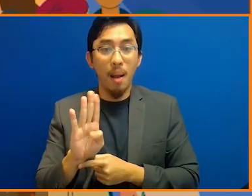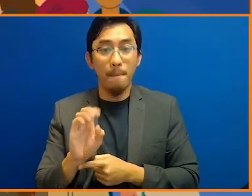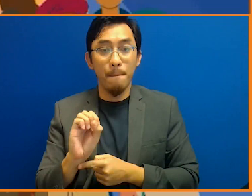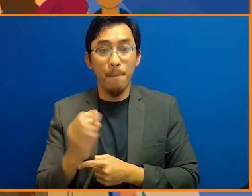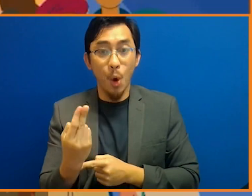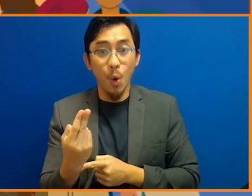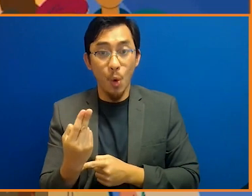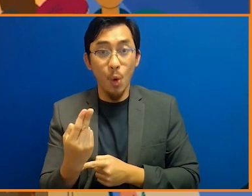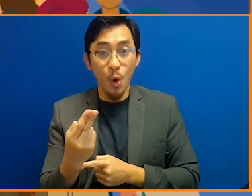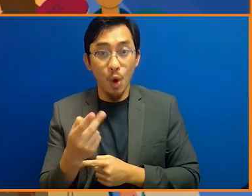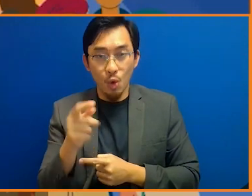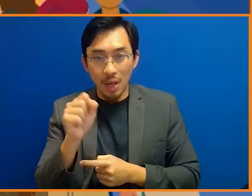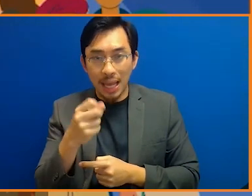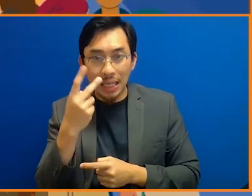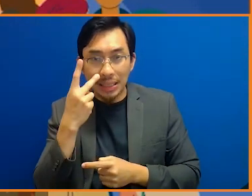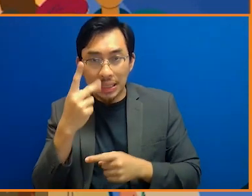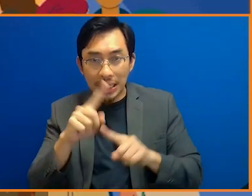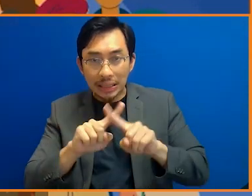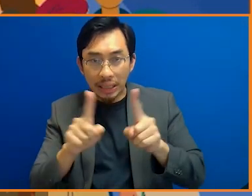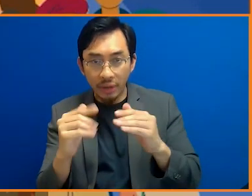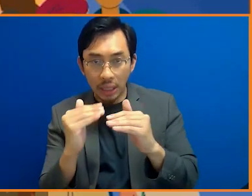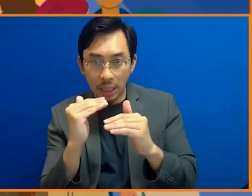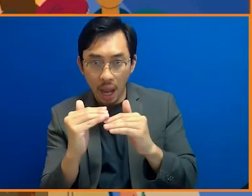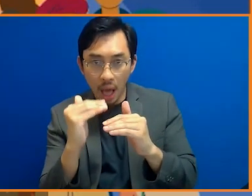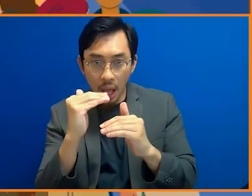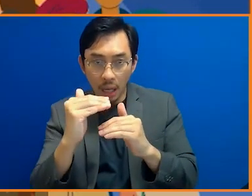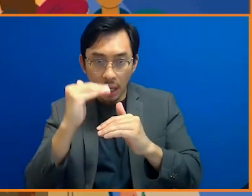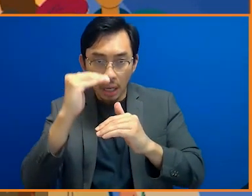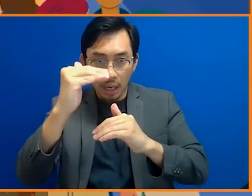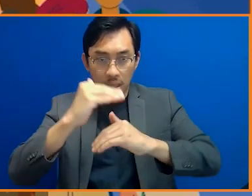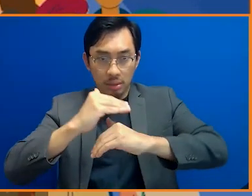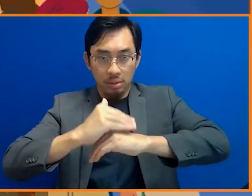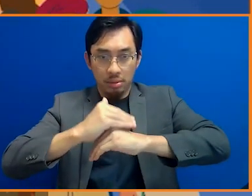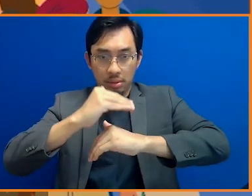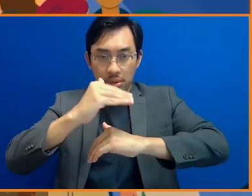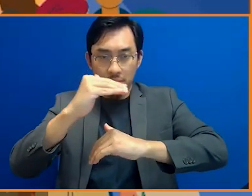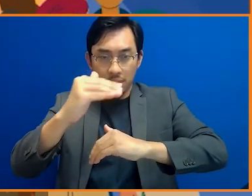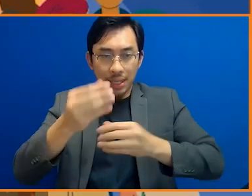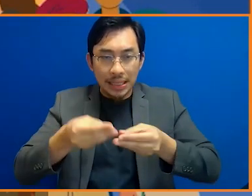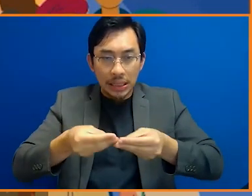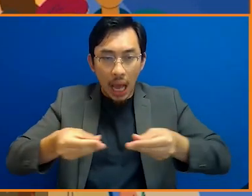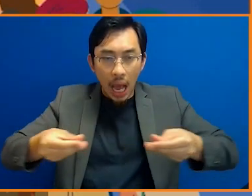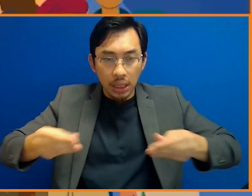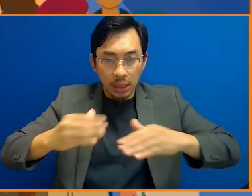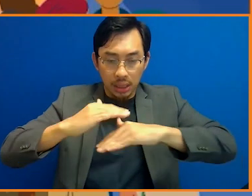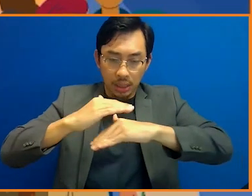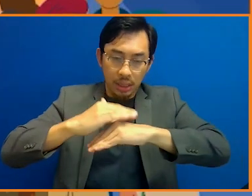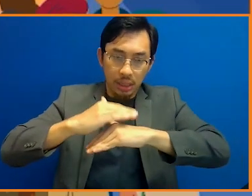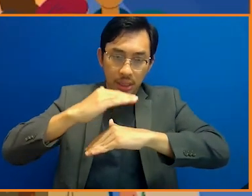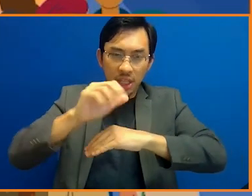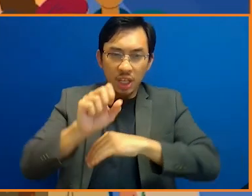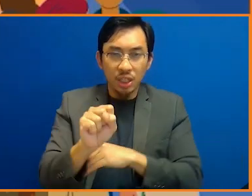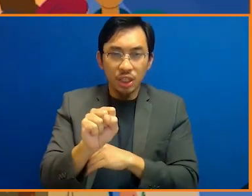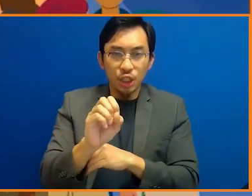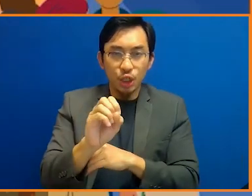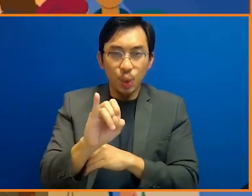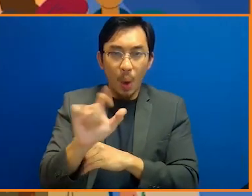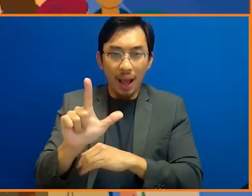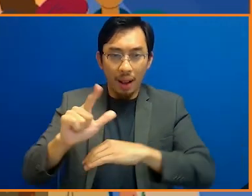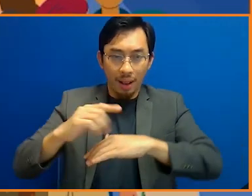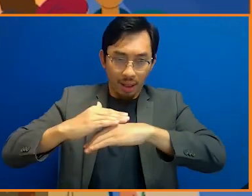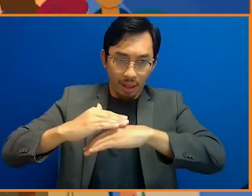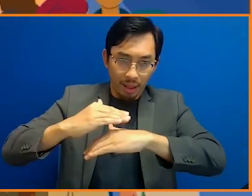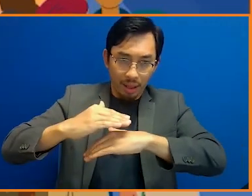Malabo, where you can see different layer, which is from the sands from tsunami in the past, and